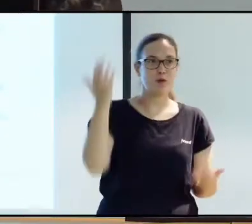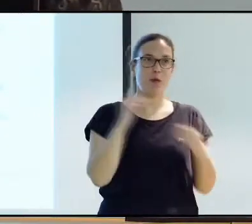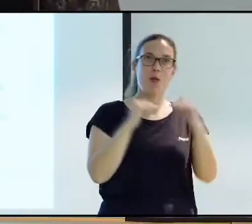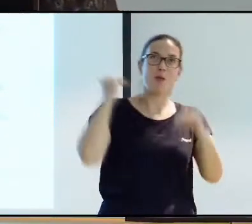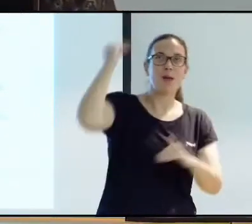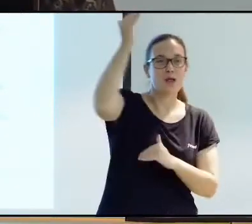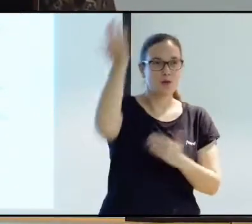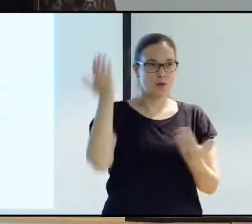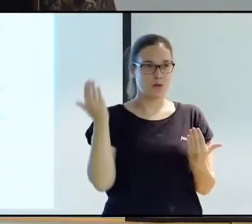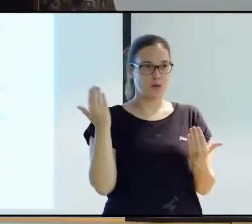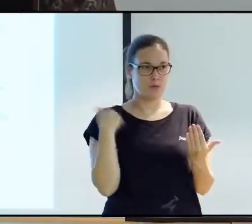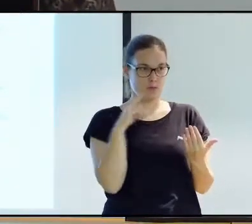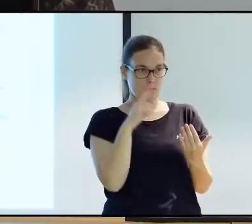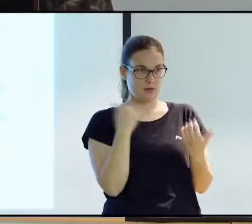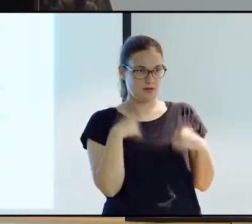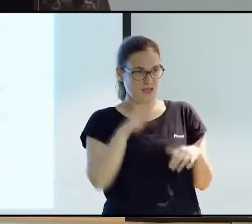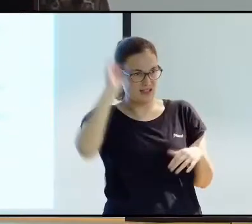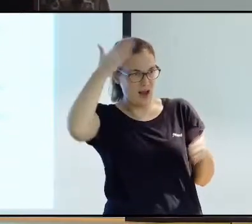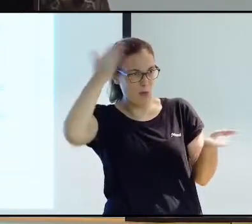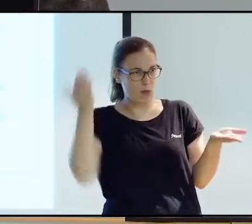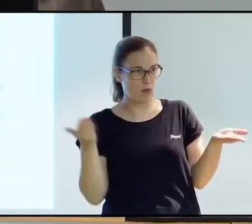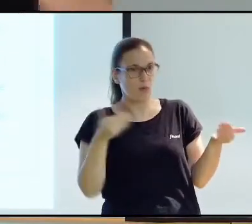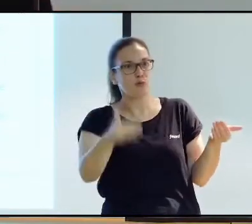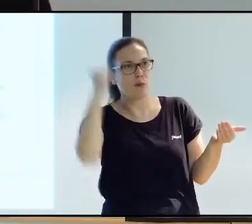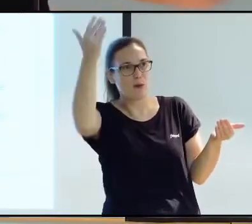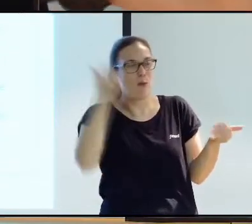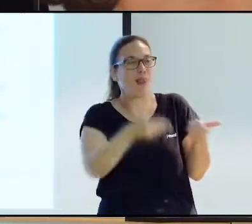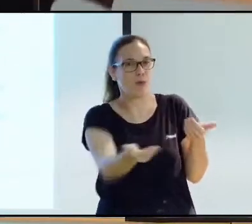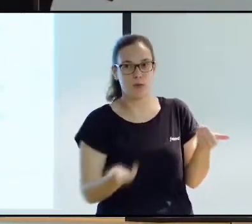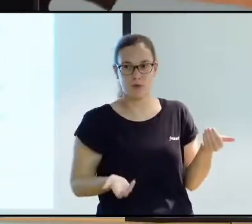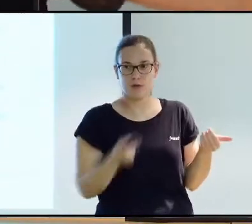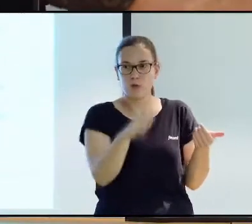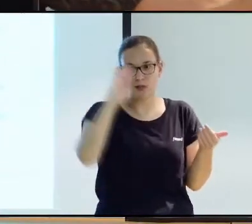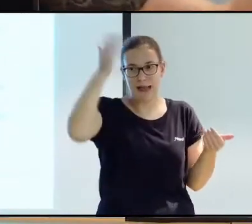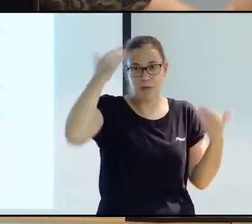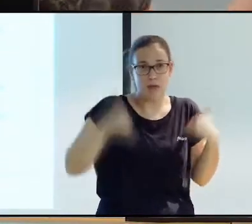No, when we talk about what you're going to do when you're older, no, let's not talk about that. No.